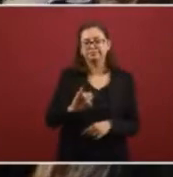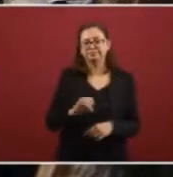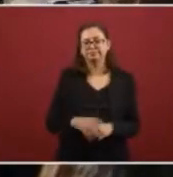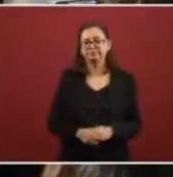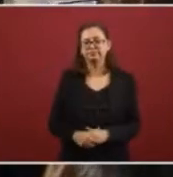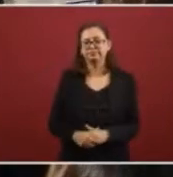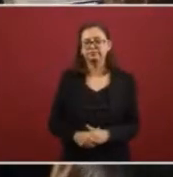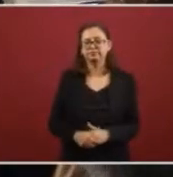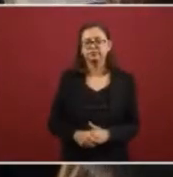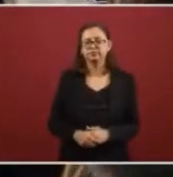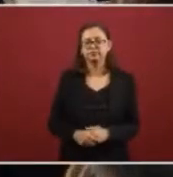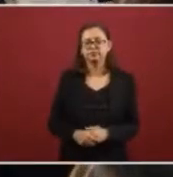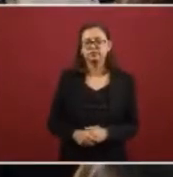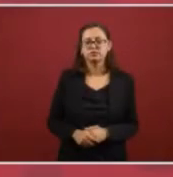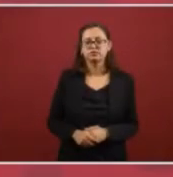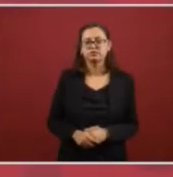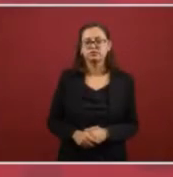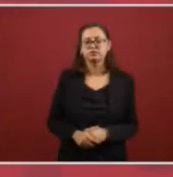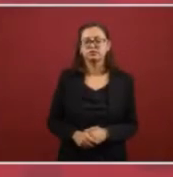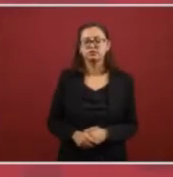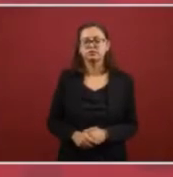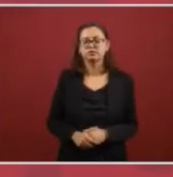so.